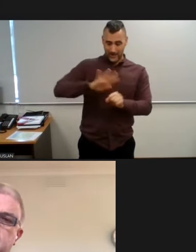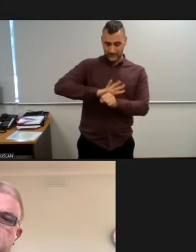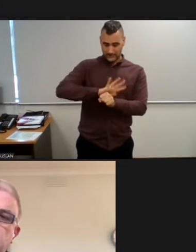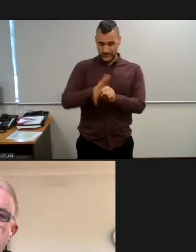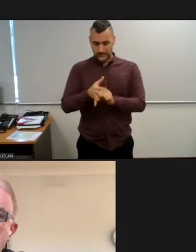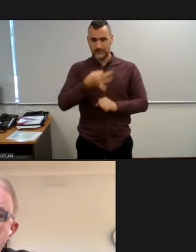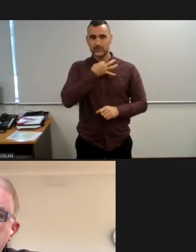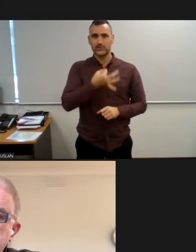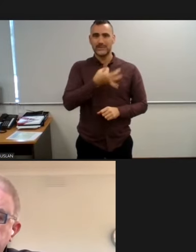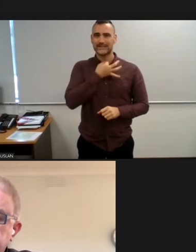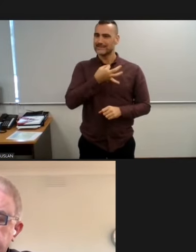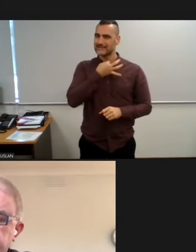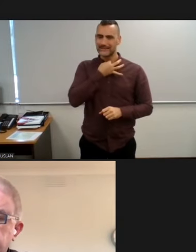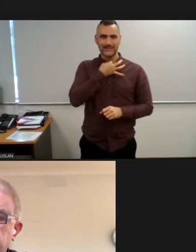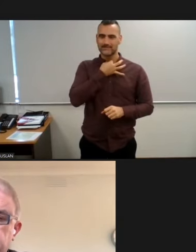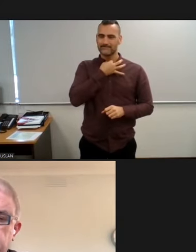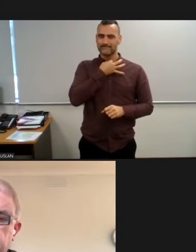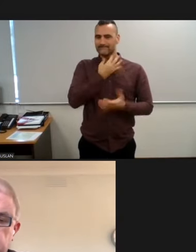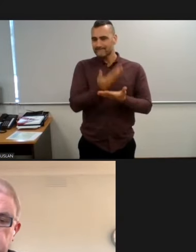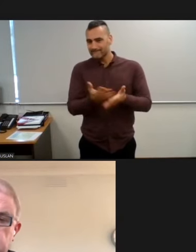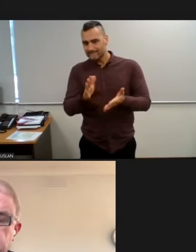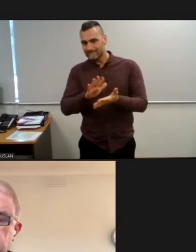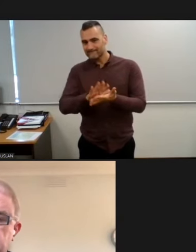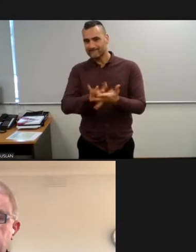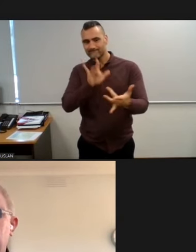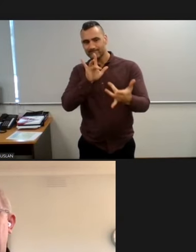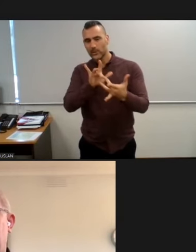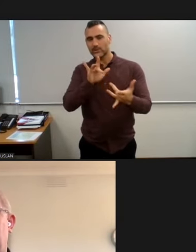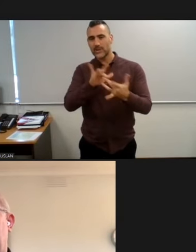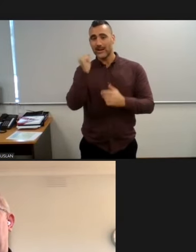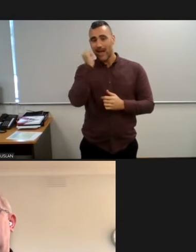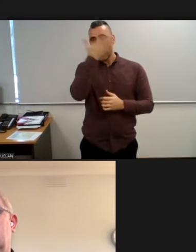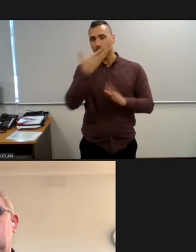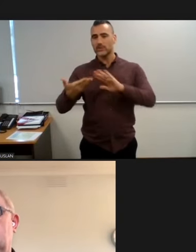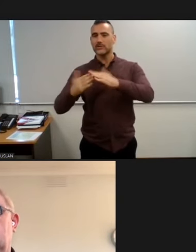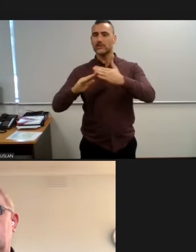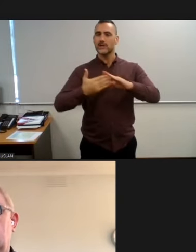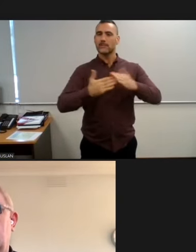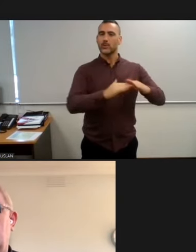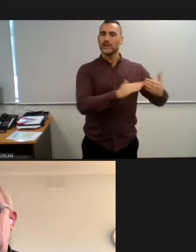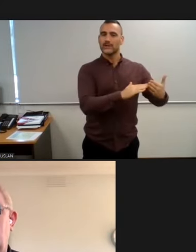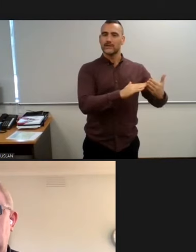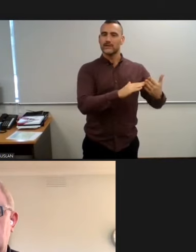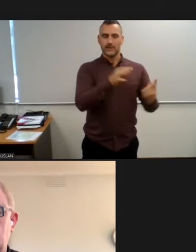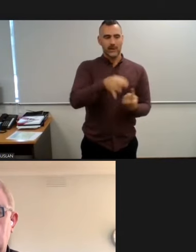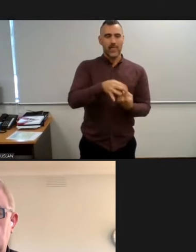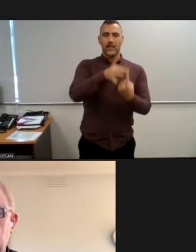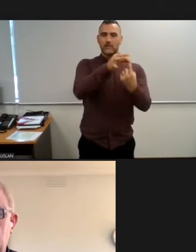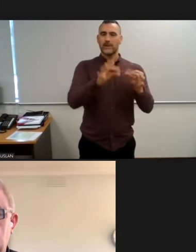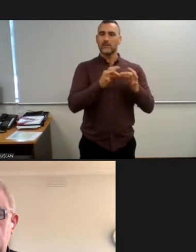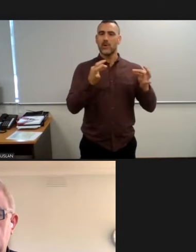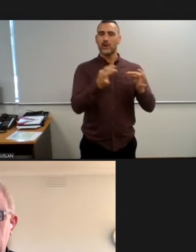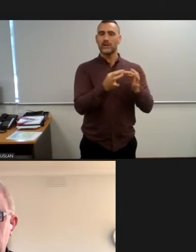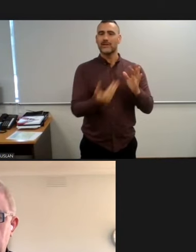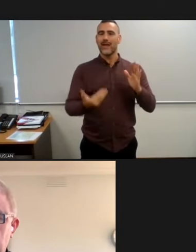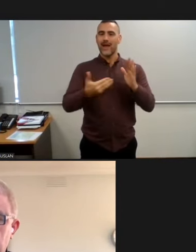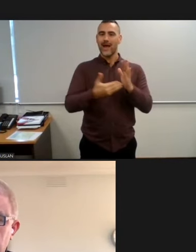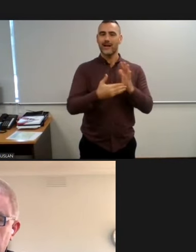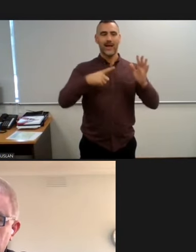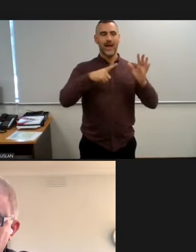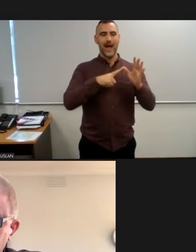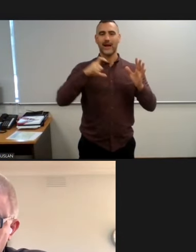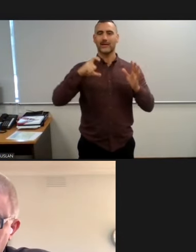done to engage at-risk Aboriginal communities, their peak bodies and ACOs, that's Aboriginal community